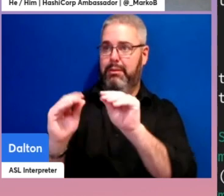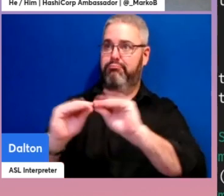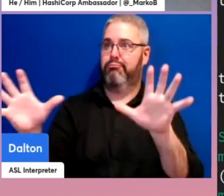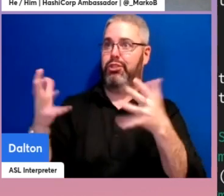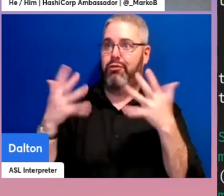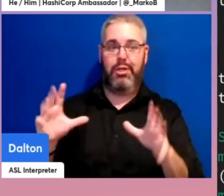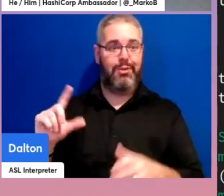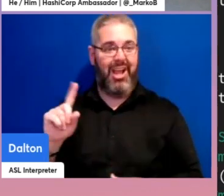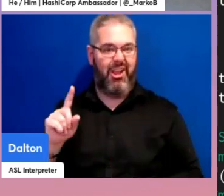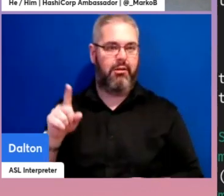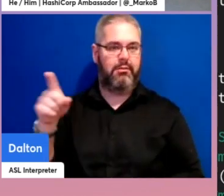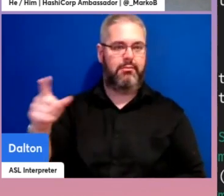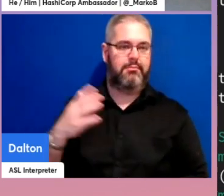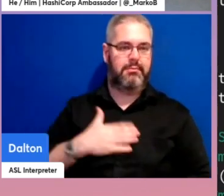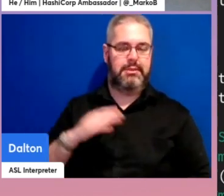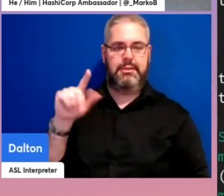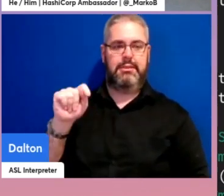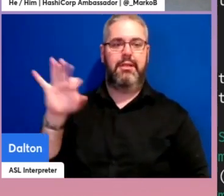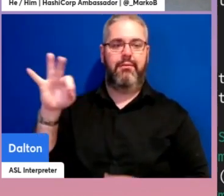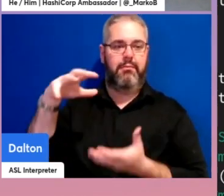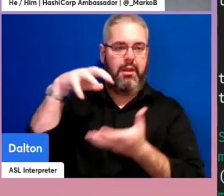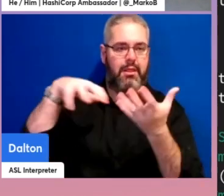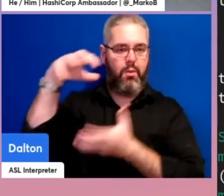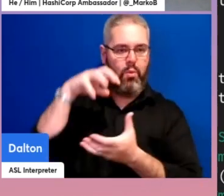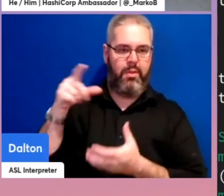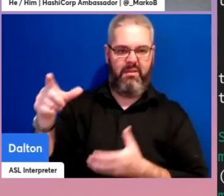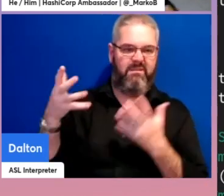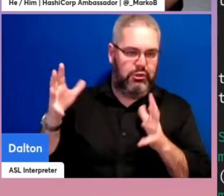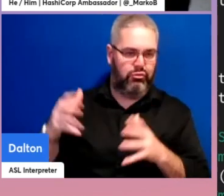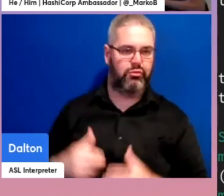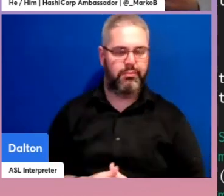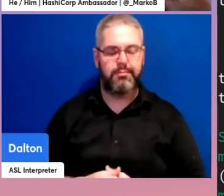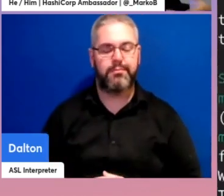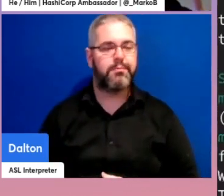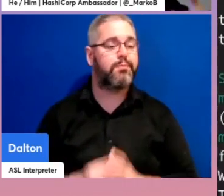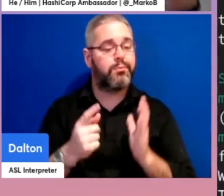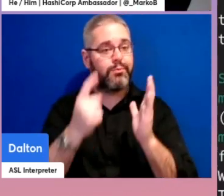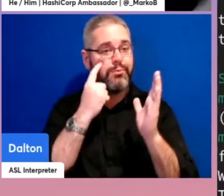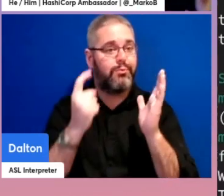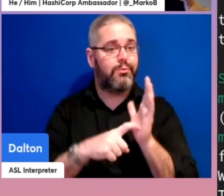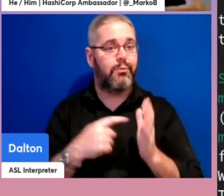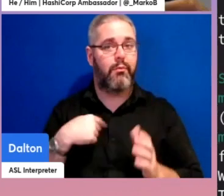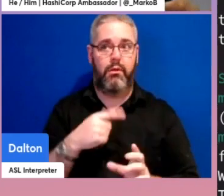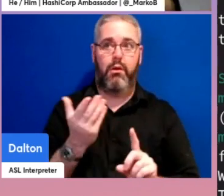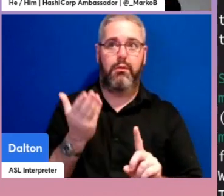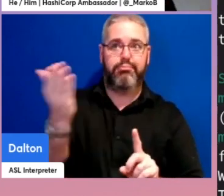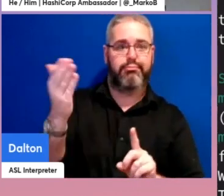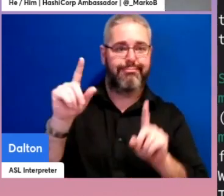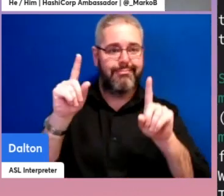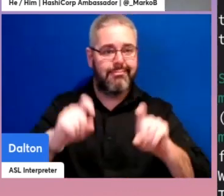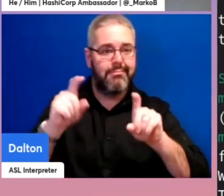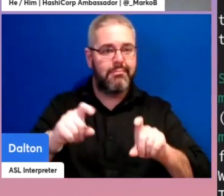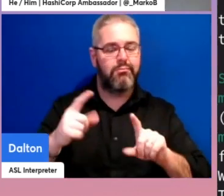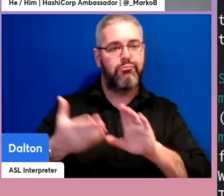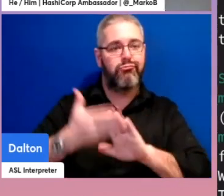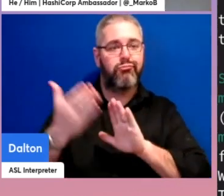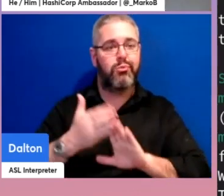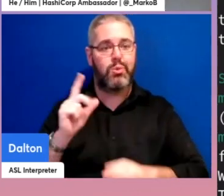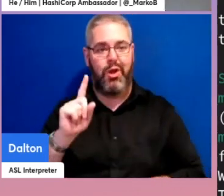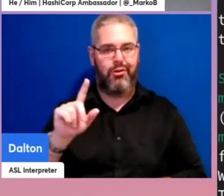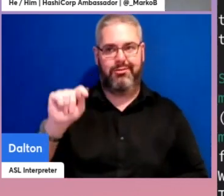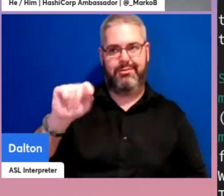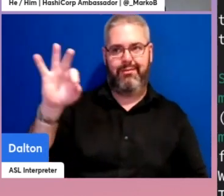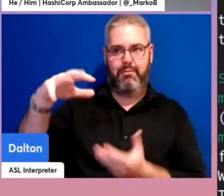my Terraform cloud. So you're going to see that I'm actually submitting tests to be ran in my Terraform cloud